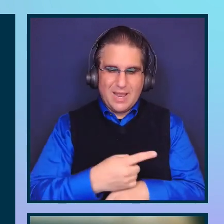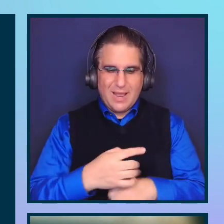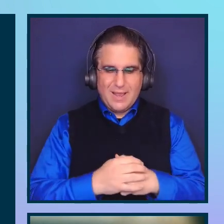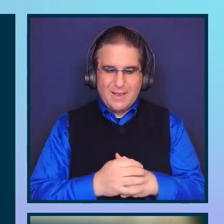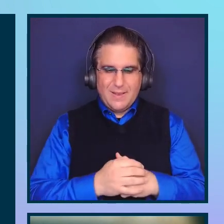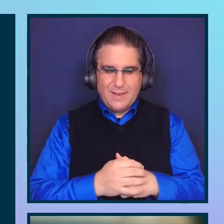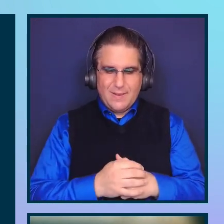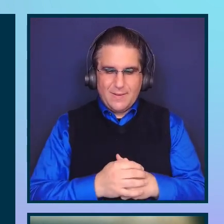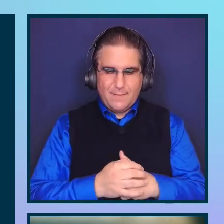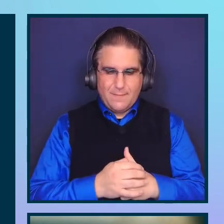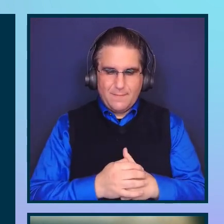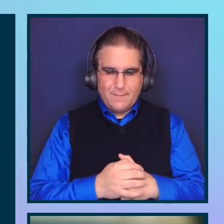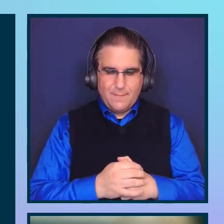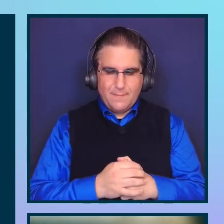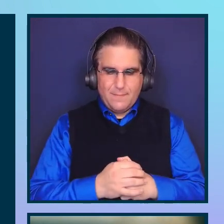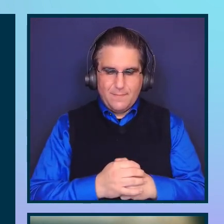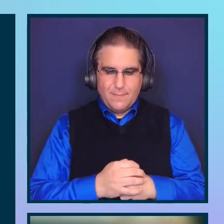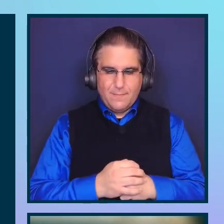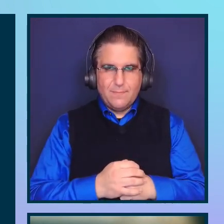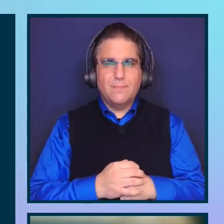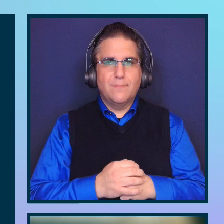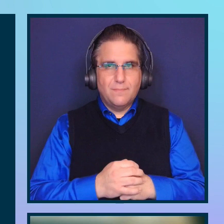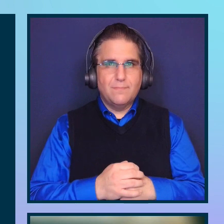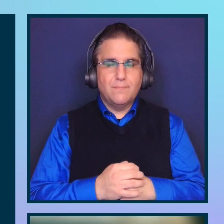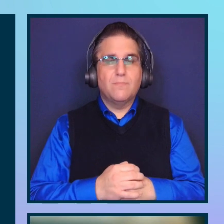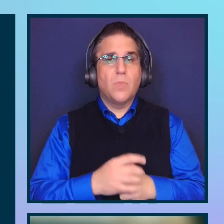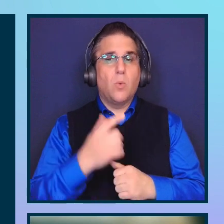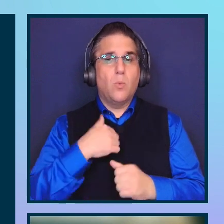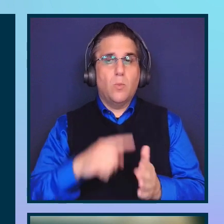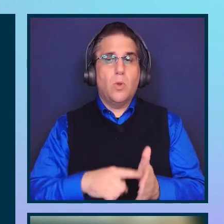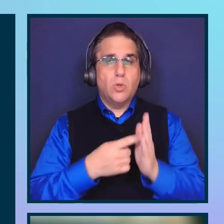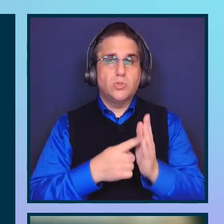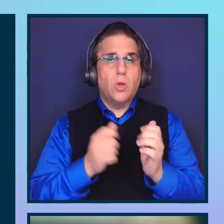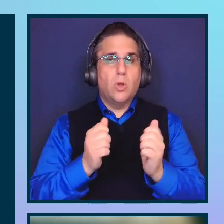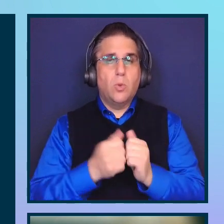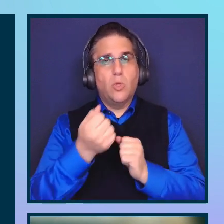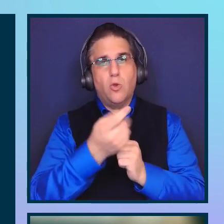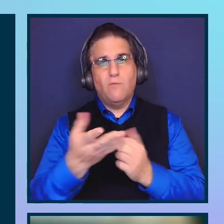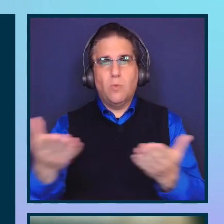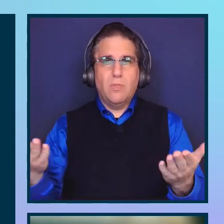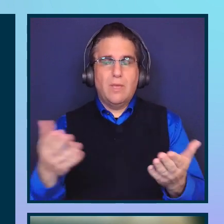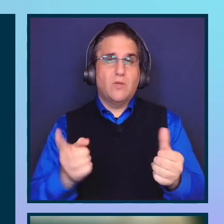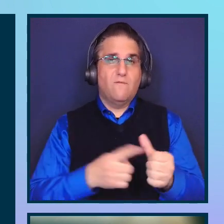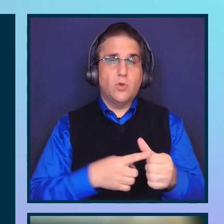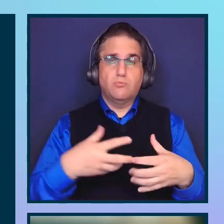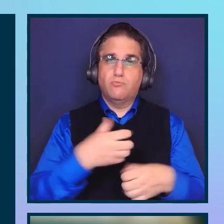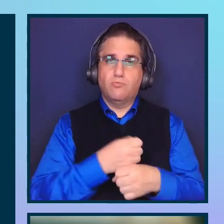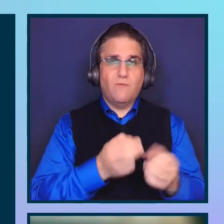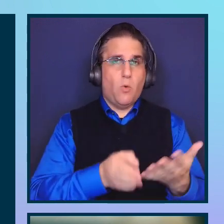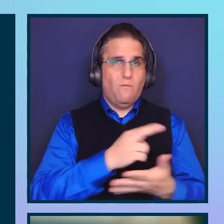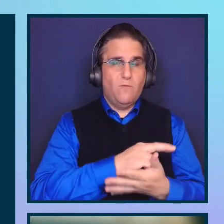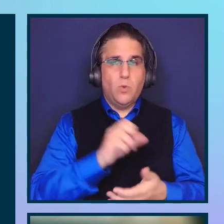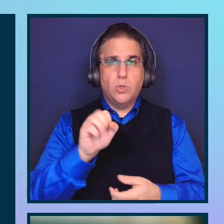So today we're going to be covering a few things. We're going to start with a brief overview of Swiftui, just a refresher. We're going to talk a bit